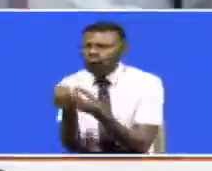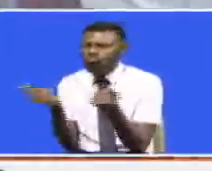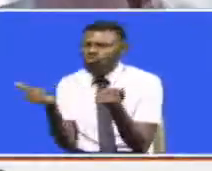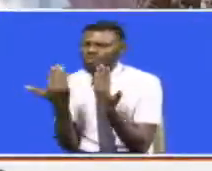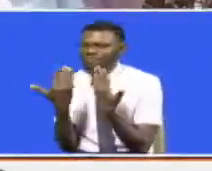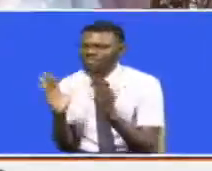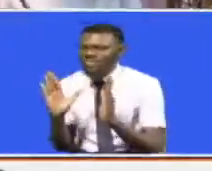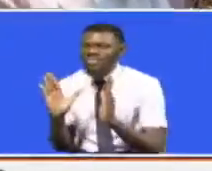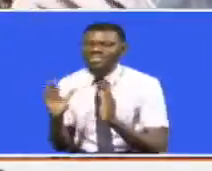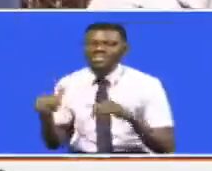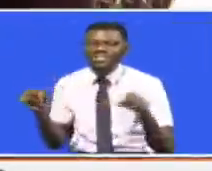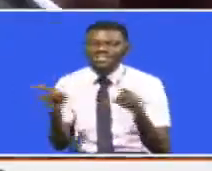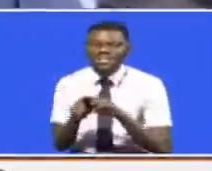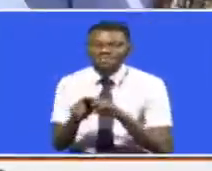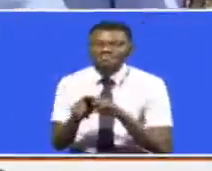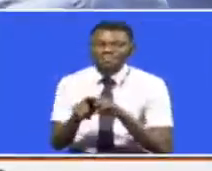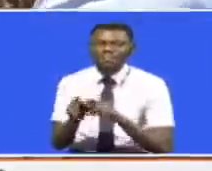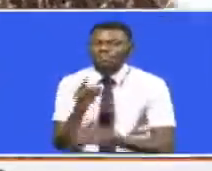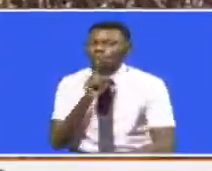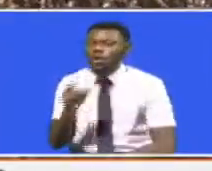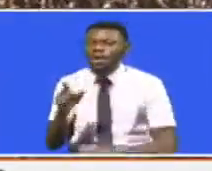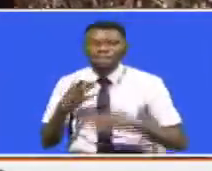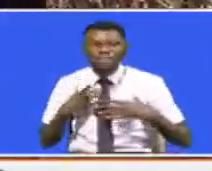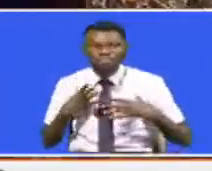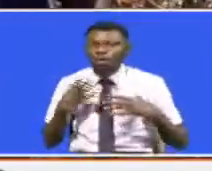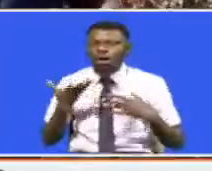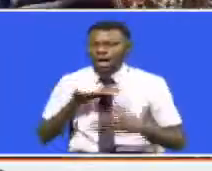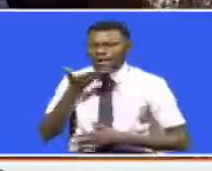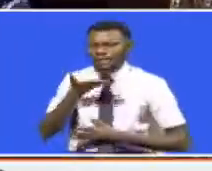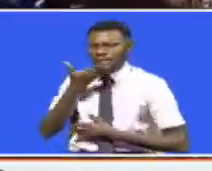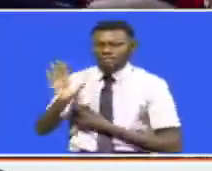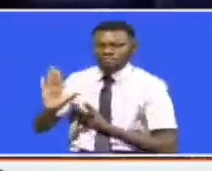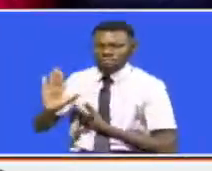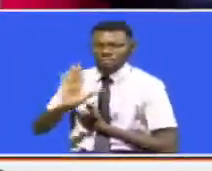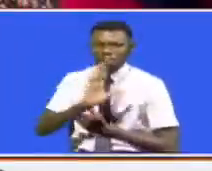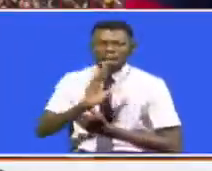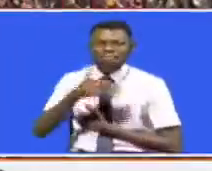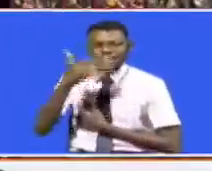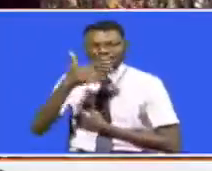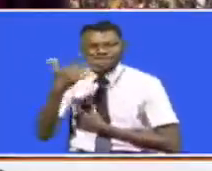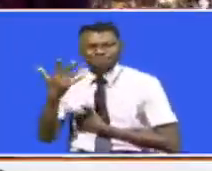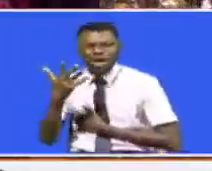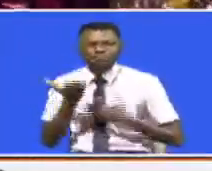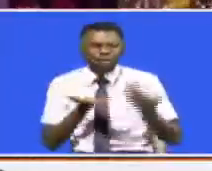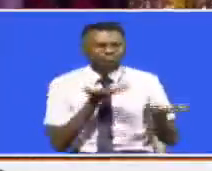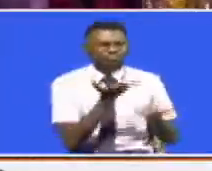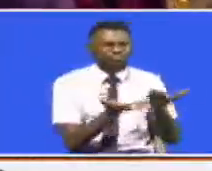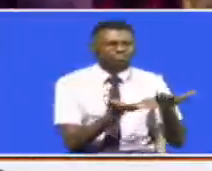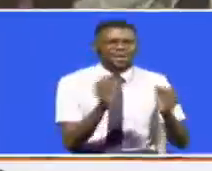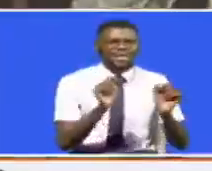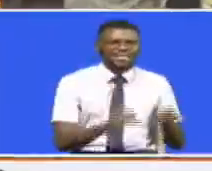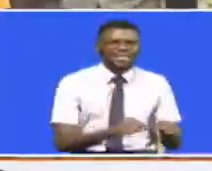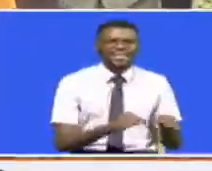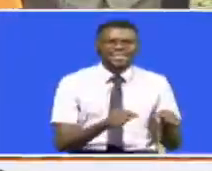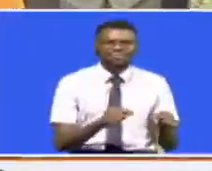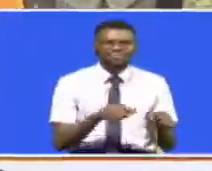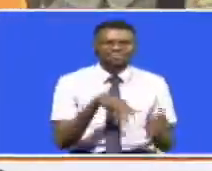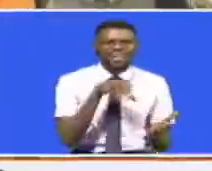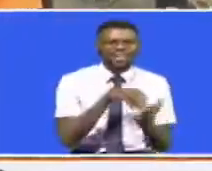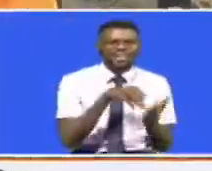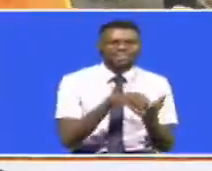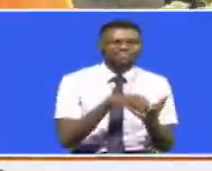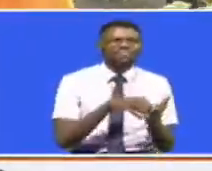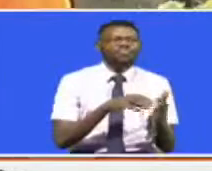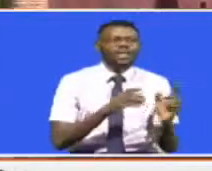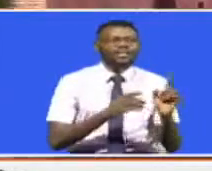ordered the respondents of the application to submit their responses within 5 days. The matter will be heard on the